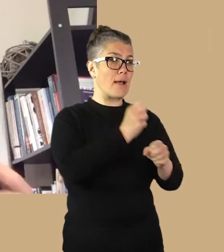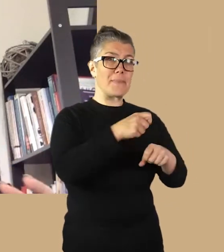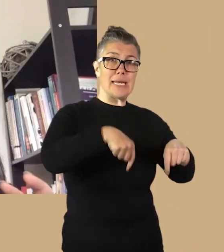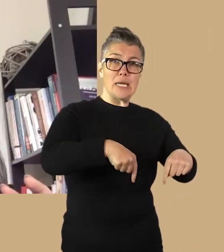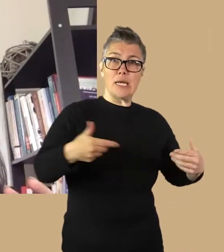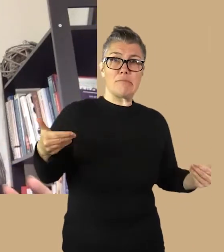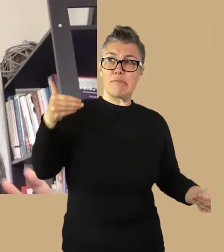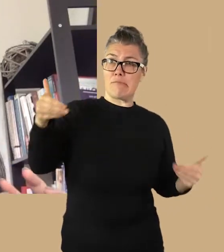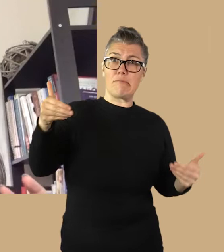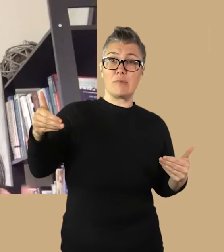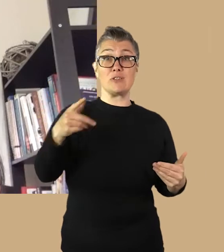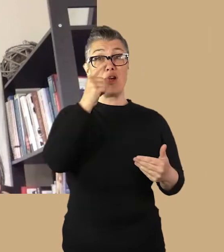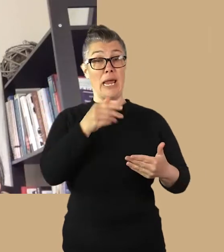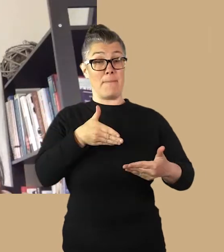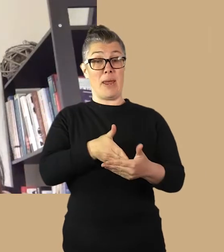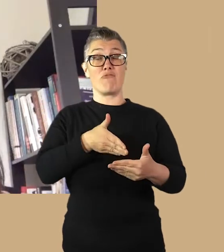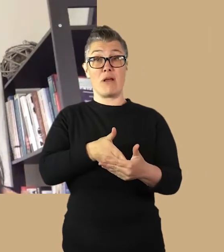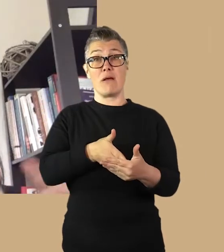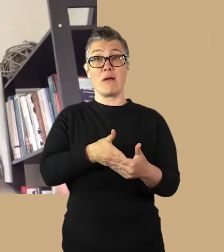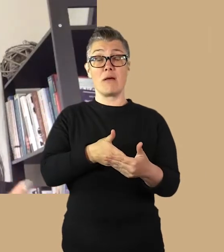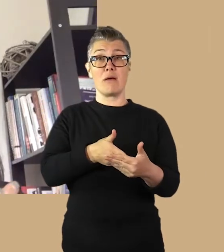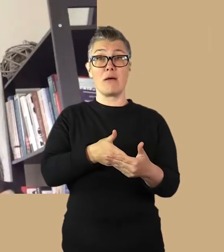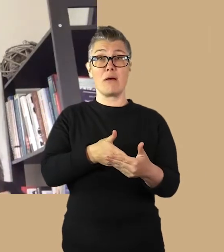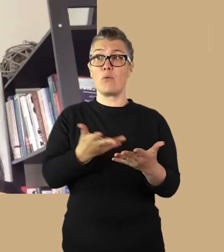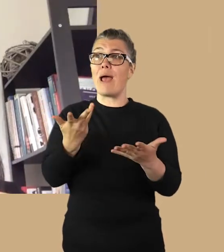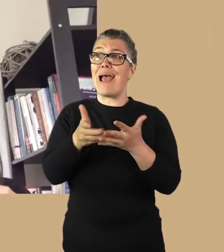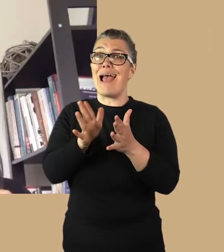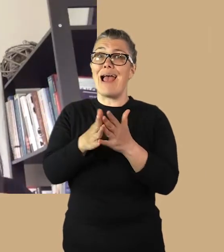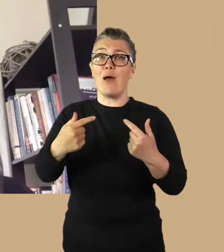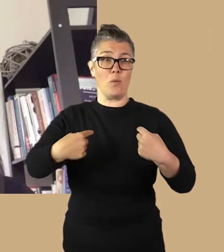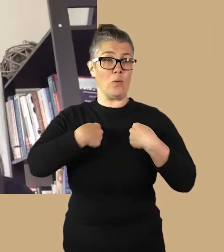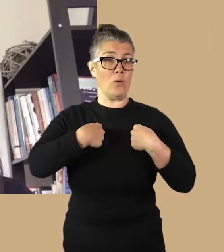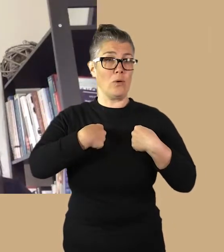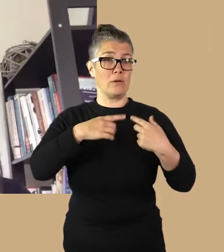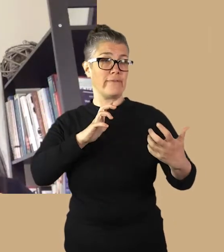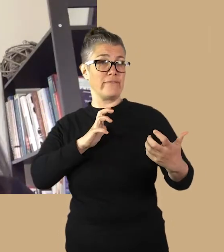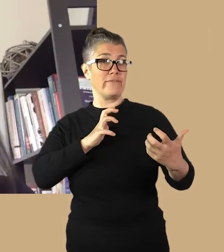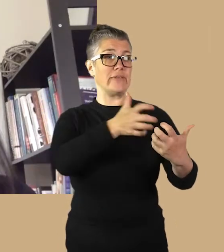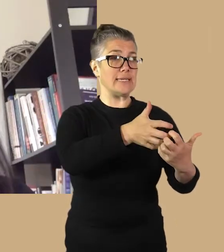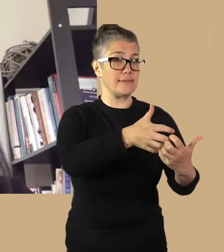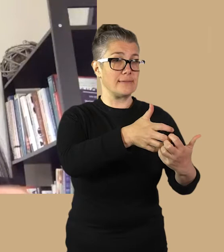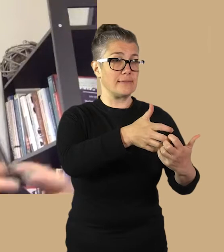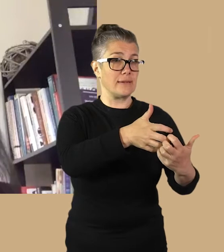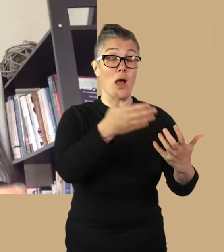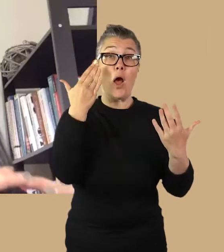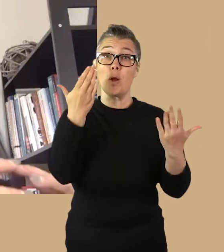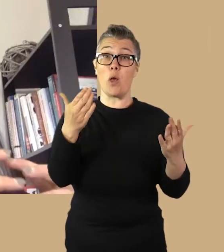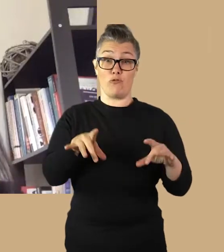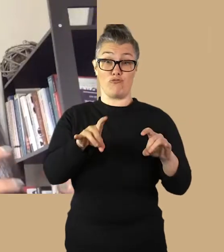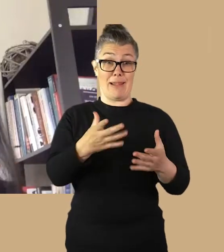also carried, which is a barrier in being, well, how do I fit in? I don't know much about